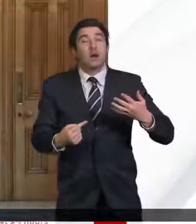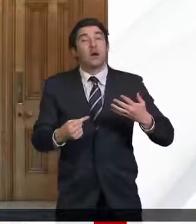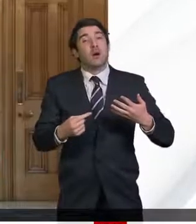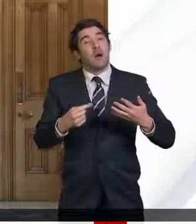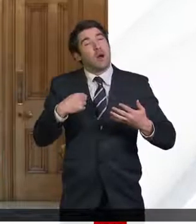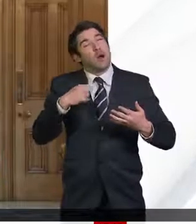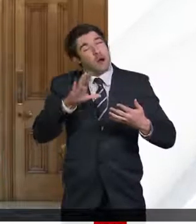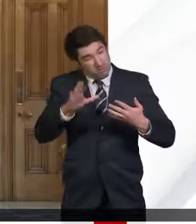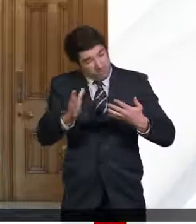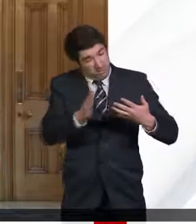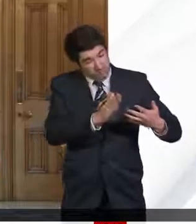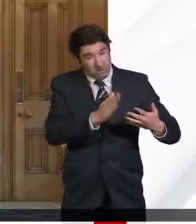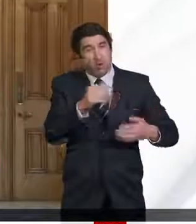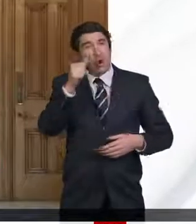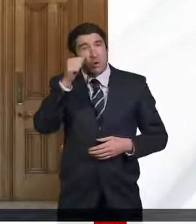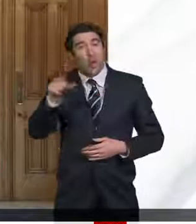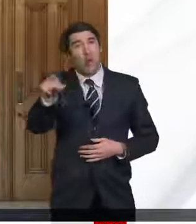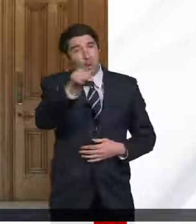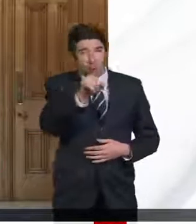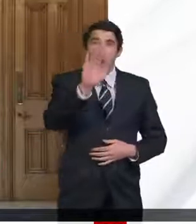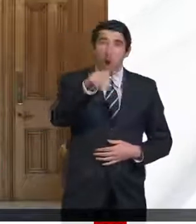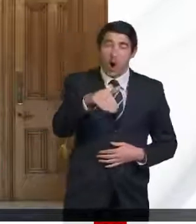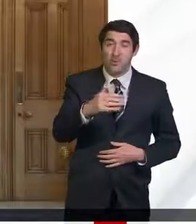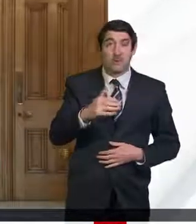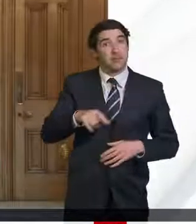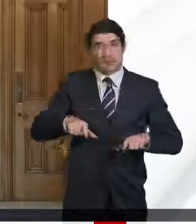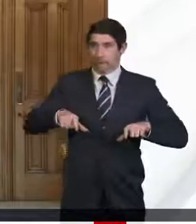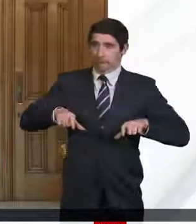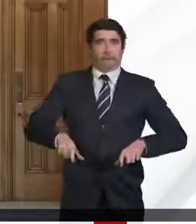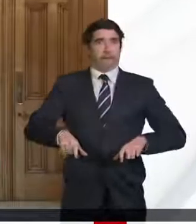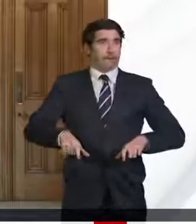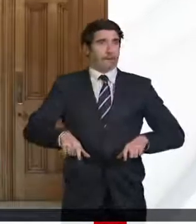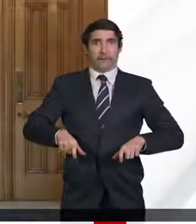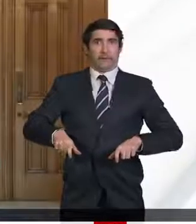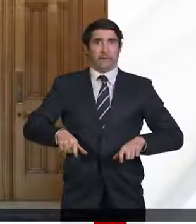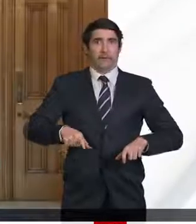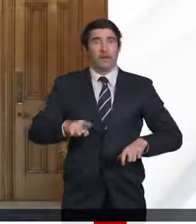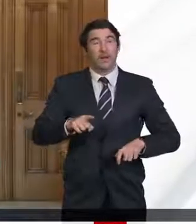that so many are making. That's why the Chancellor's economic package is in place,